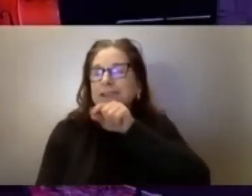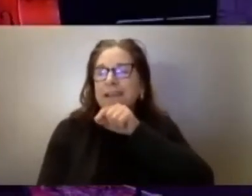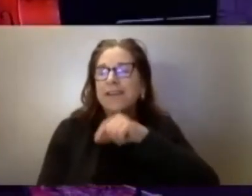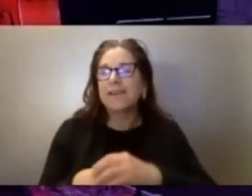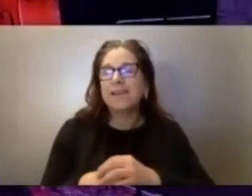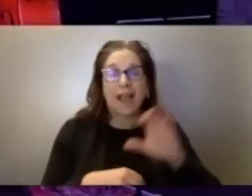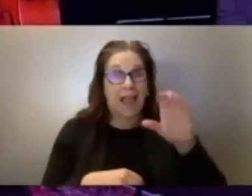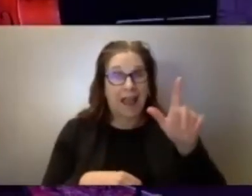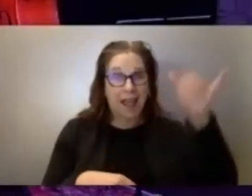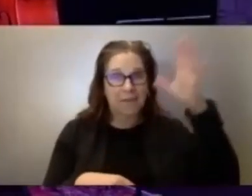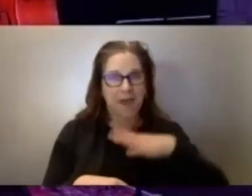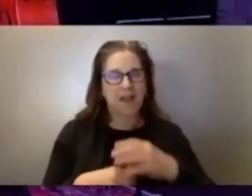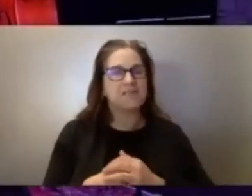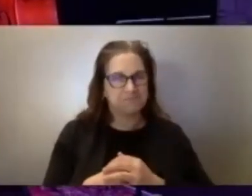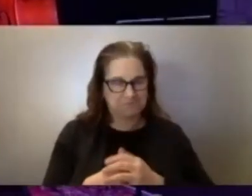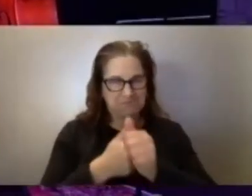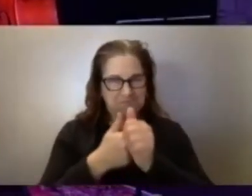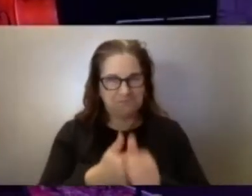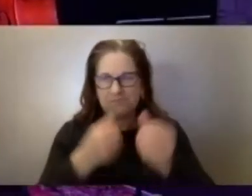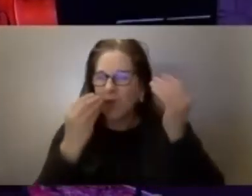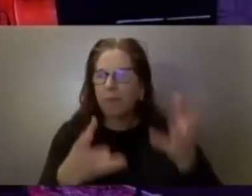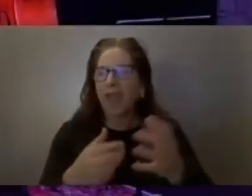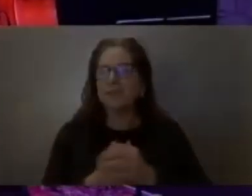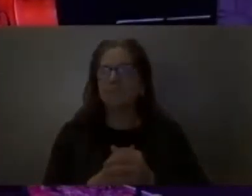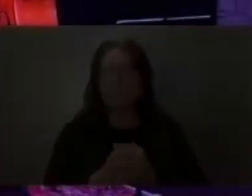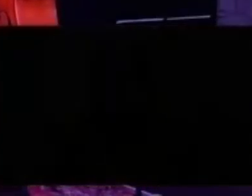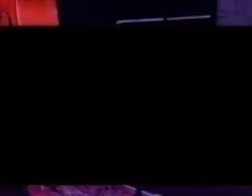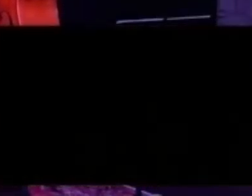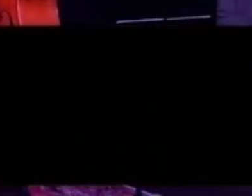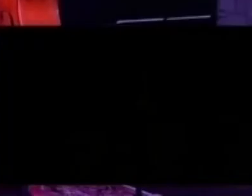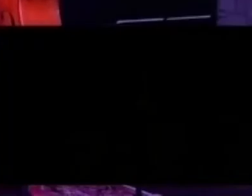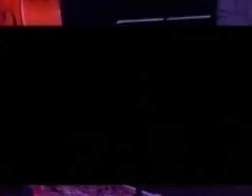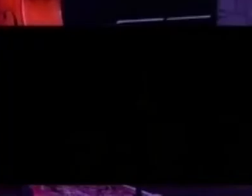Rabbit showed him how to steal corn.